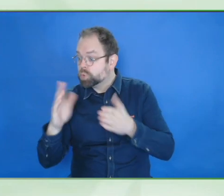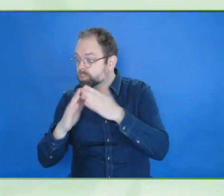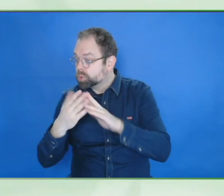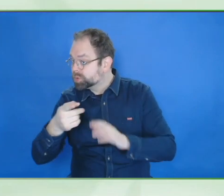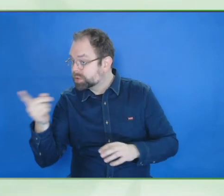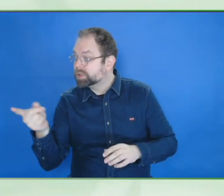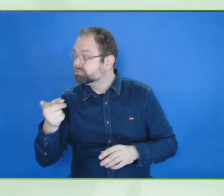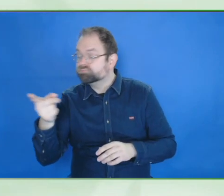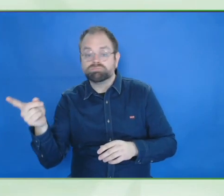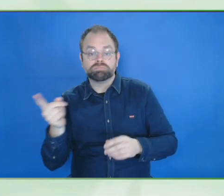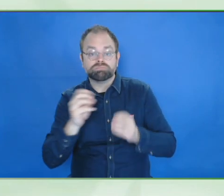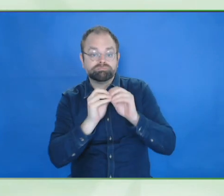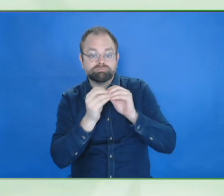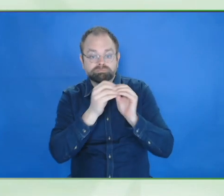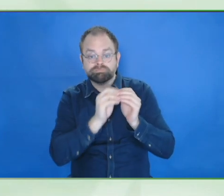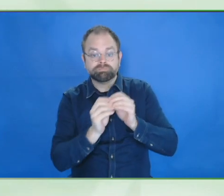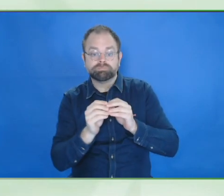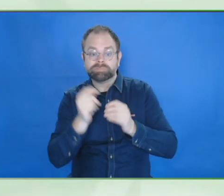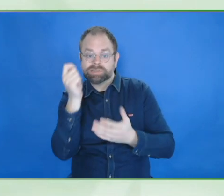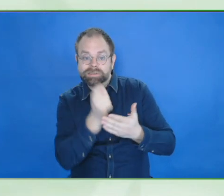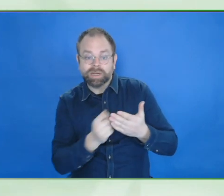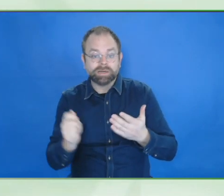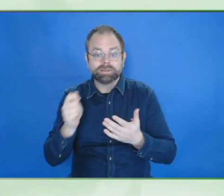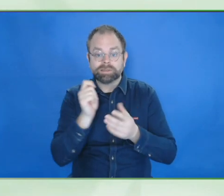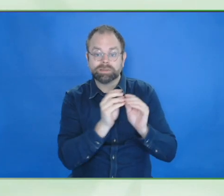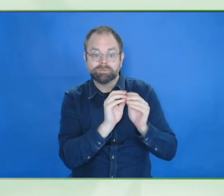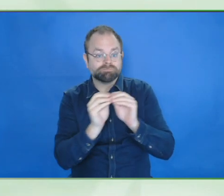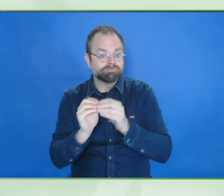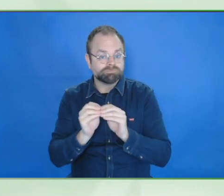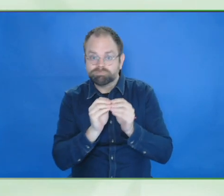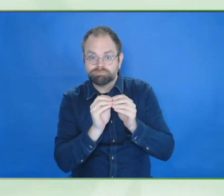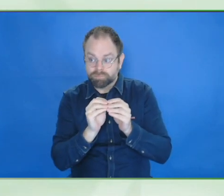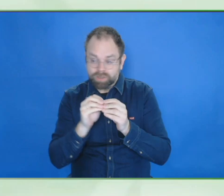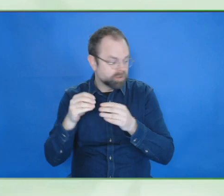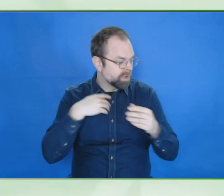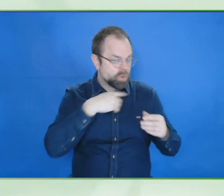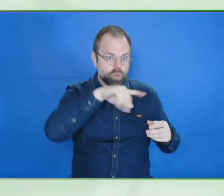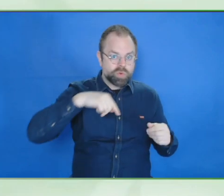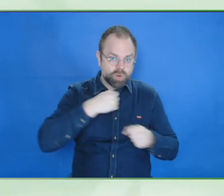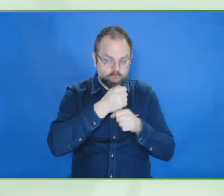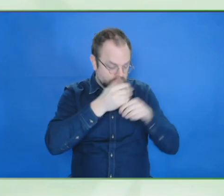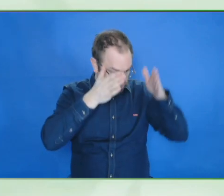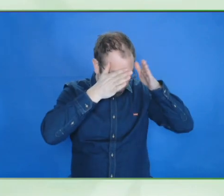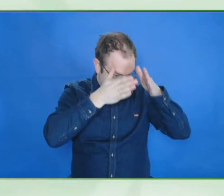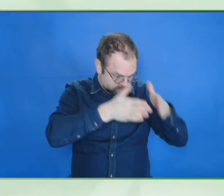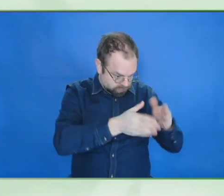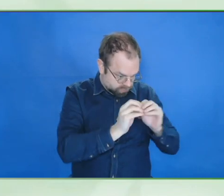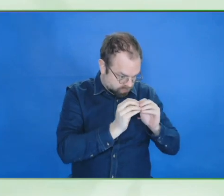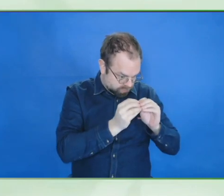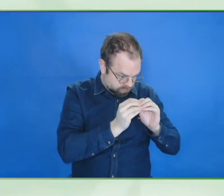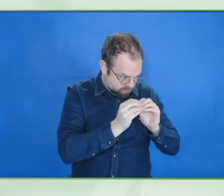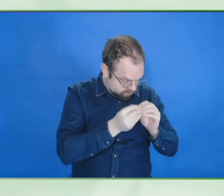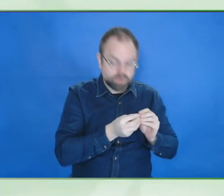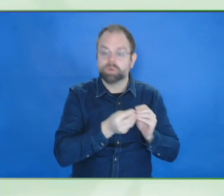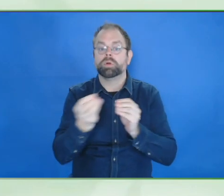had to change to the mobile phone, the blind community was upset. Oh,